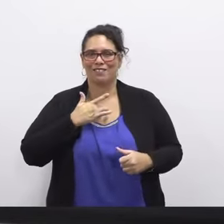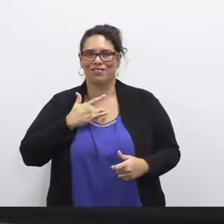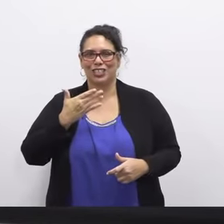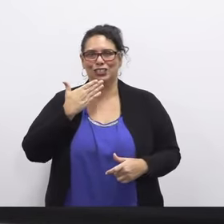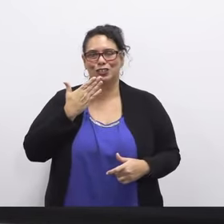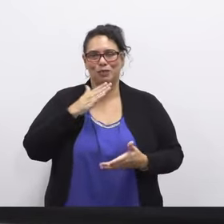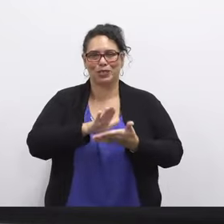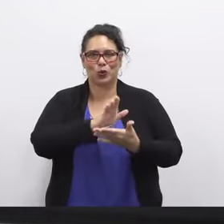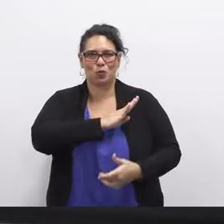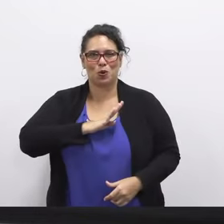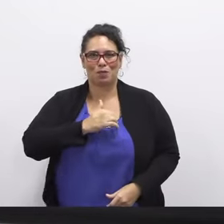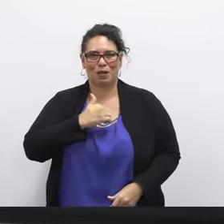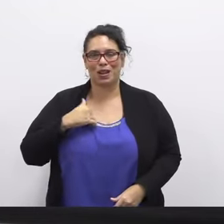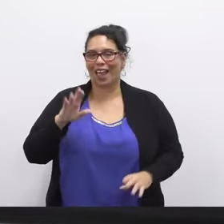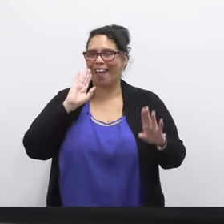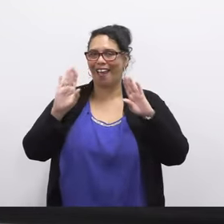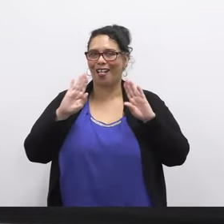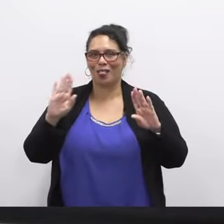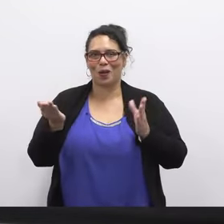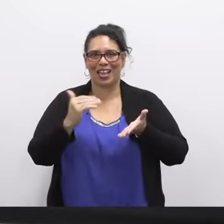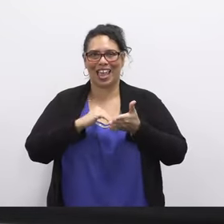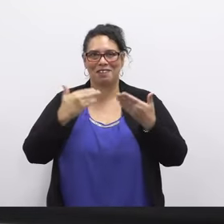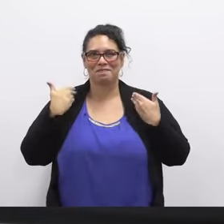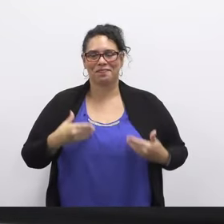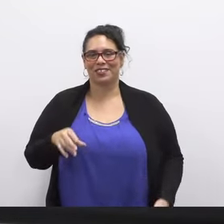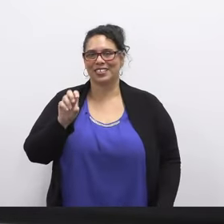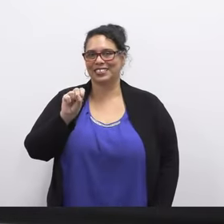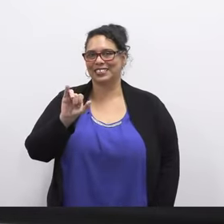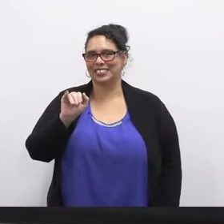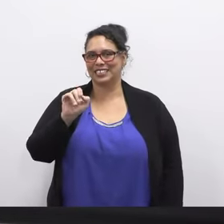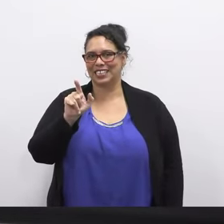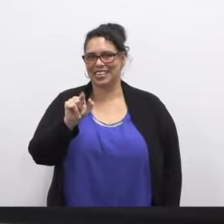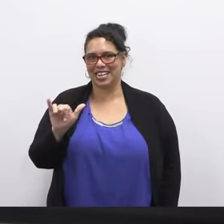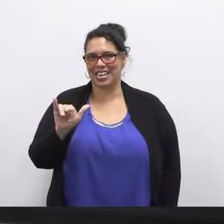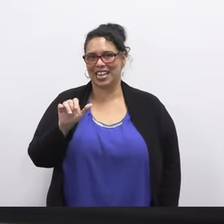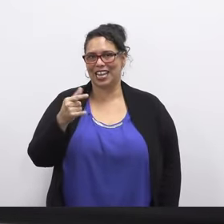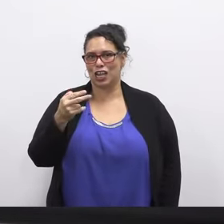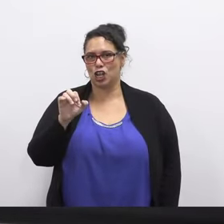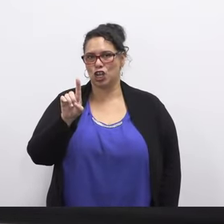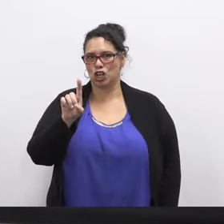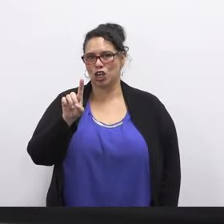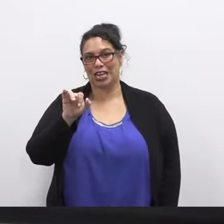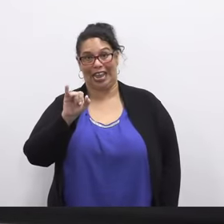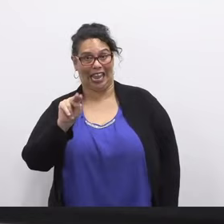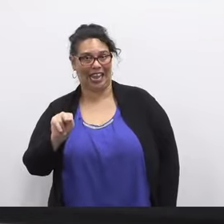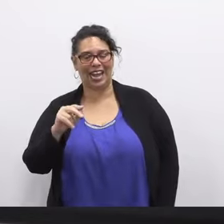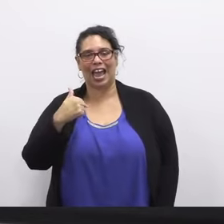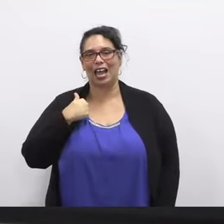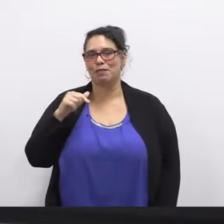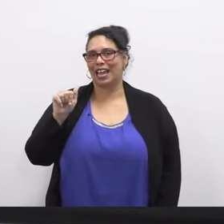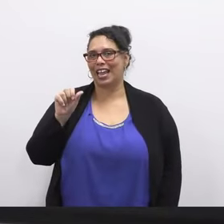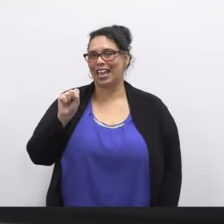Hello again, my name is Sydney Gooding. I am the ASB student body president at Lakewood High